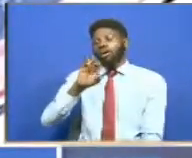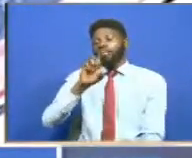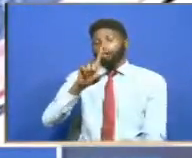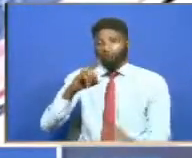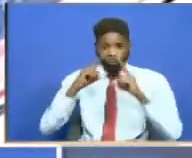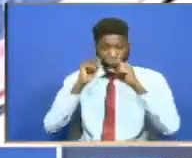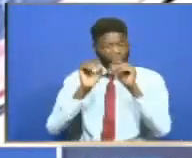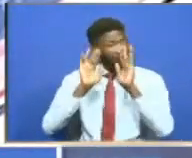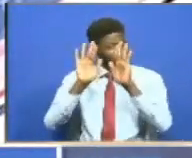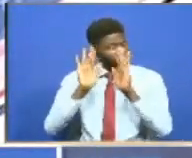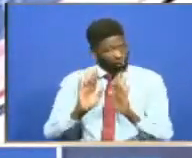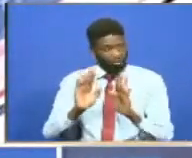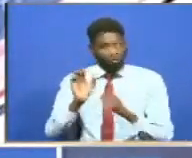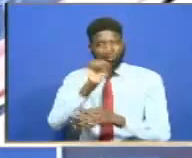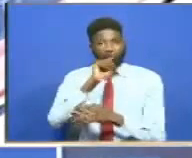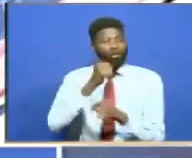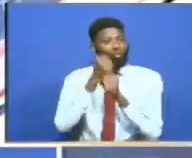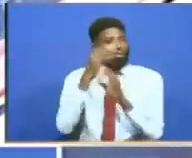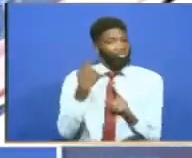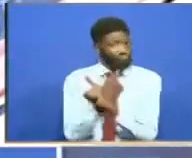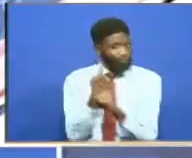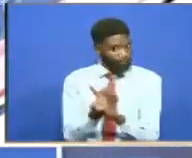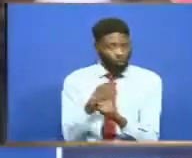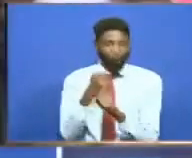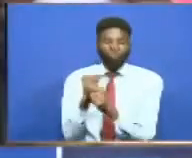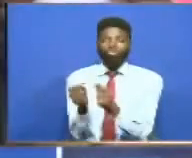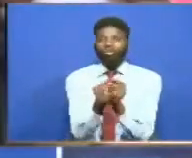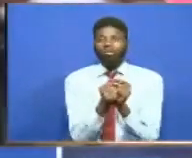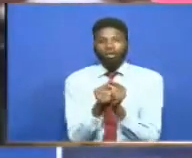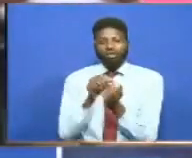concerted efforts by stakeholders to protect learners.